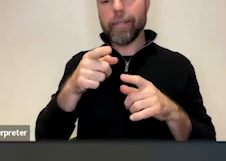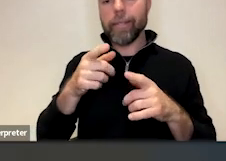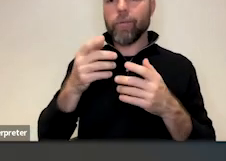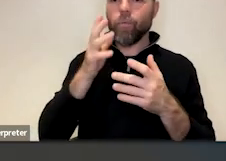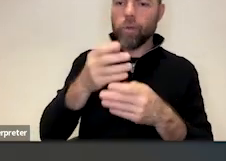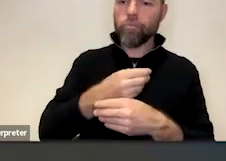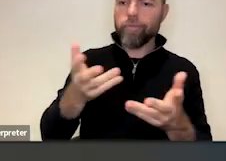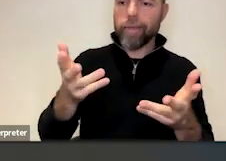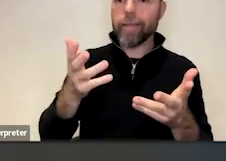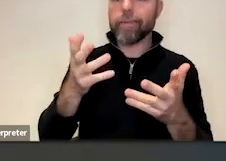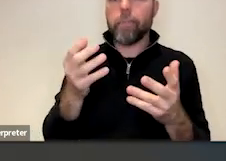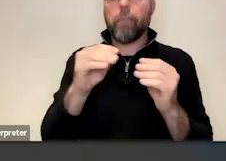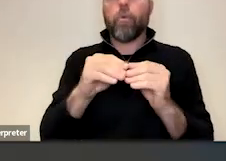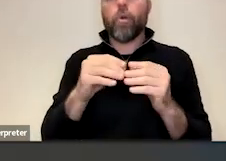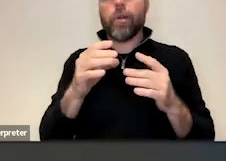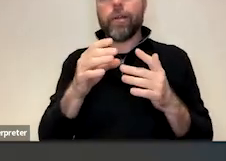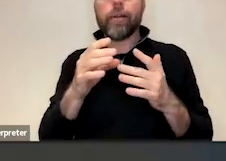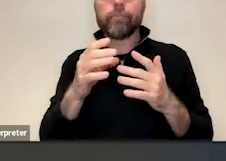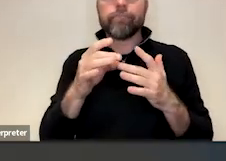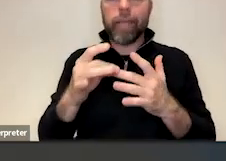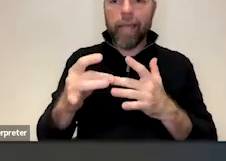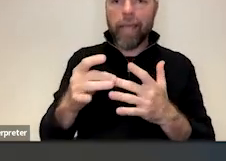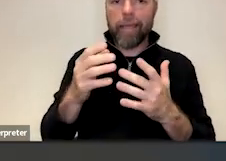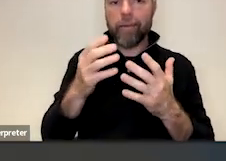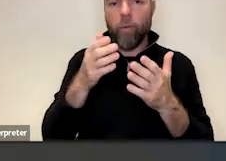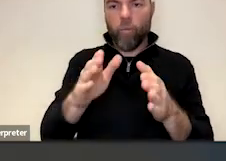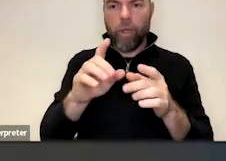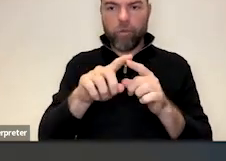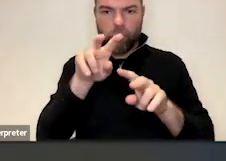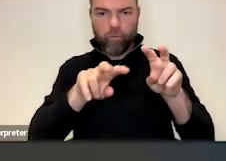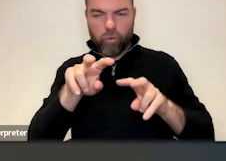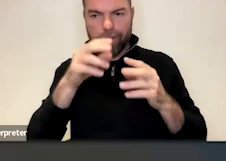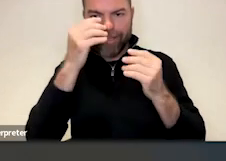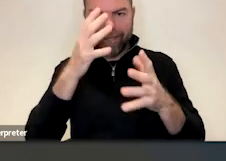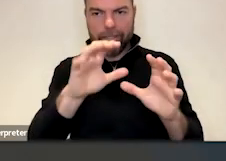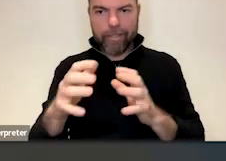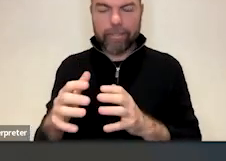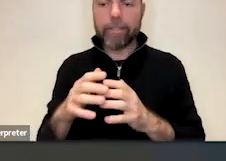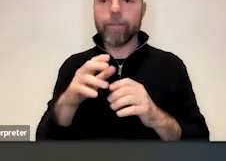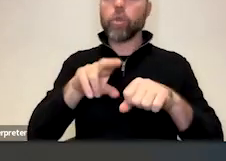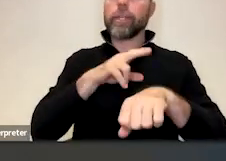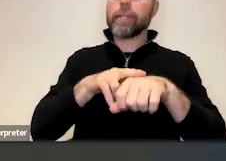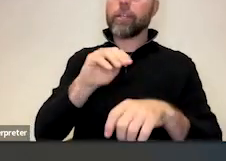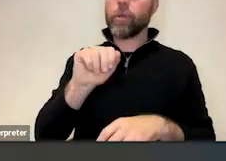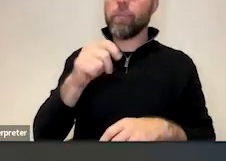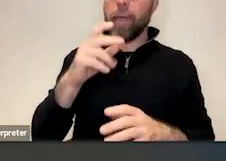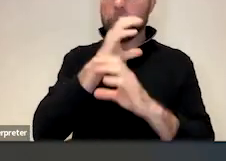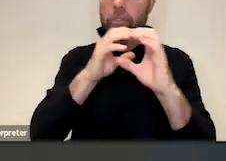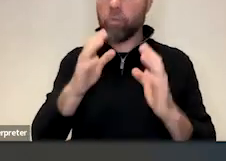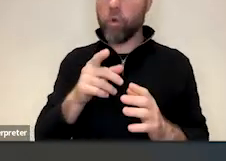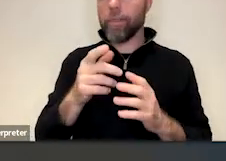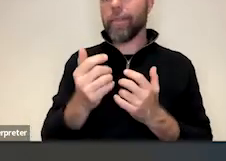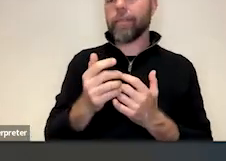you a more guided way of looking at some of this data sets. So the National Map Explorers are sort of the